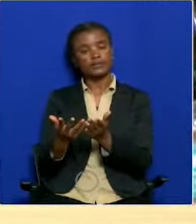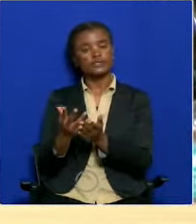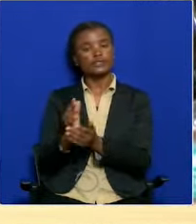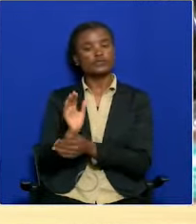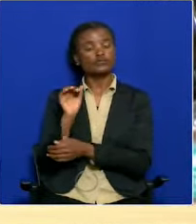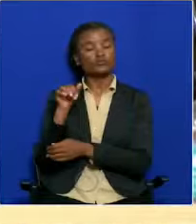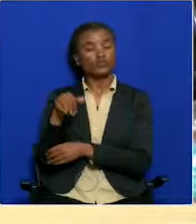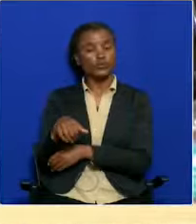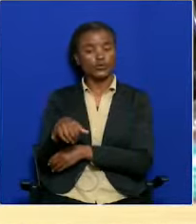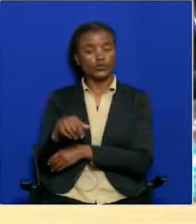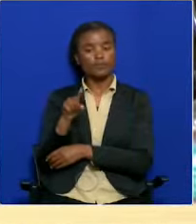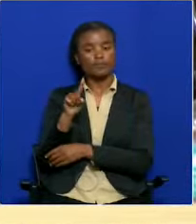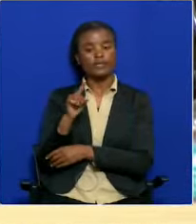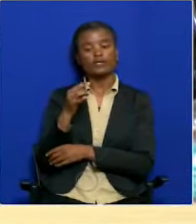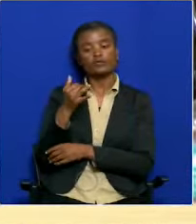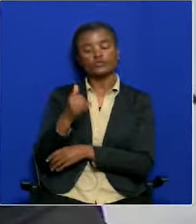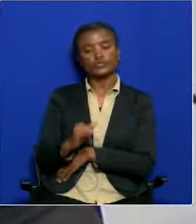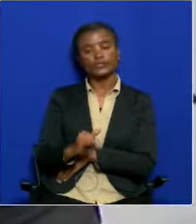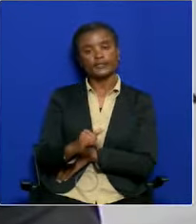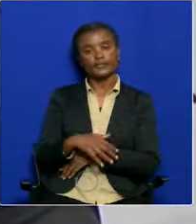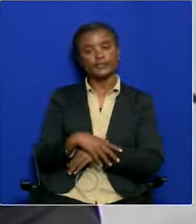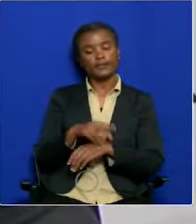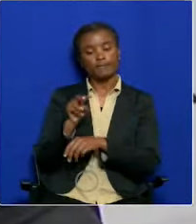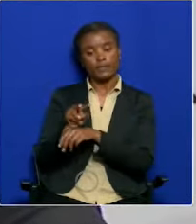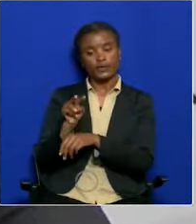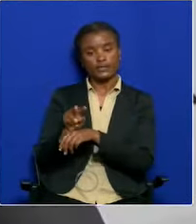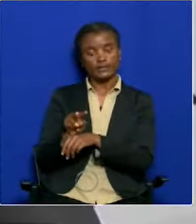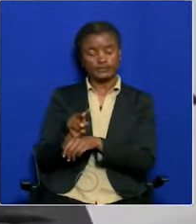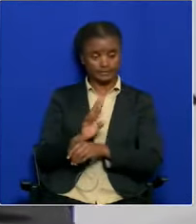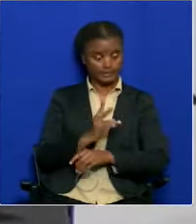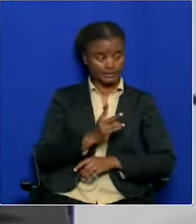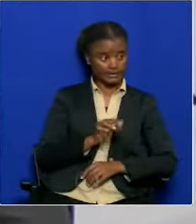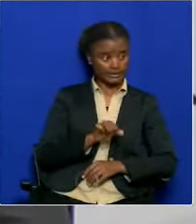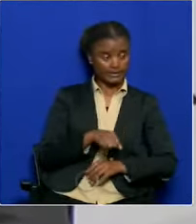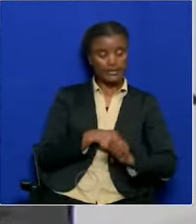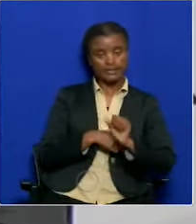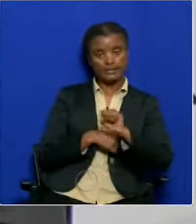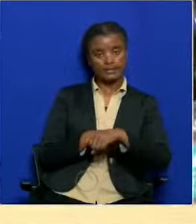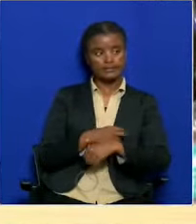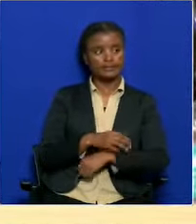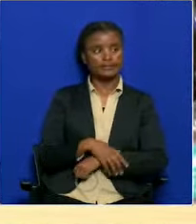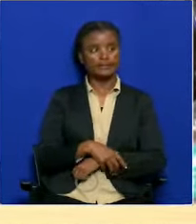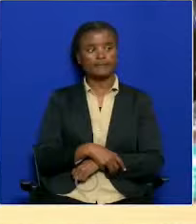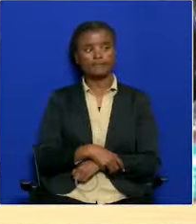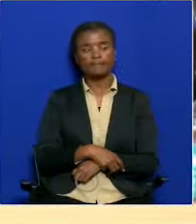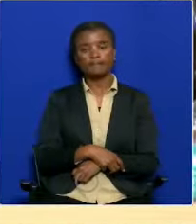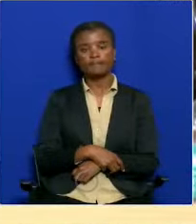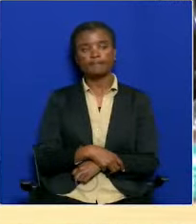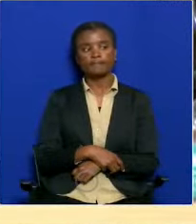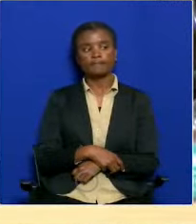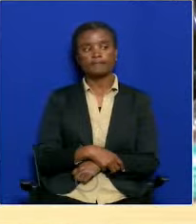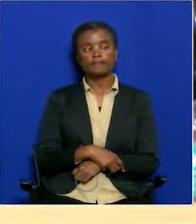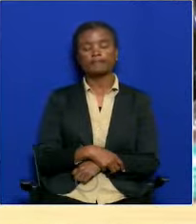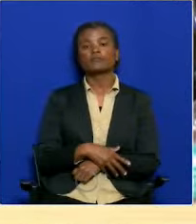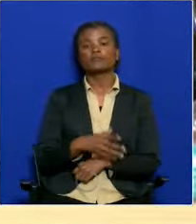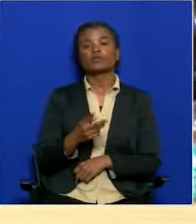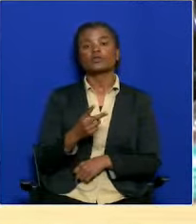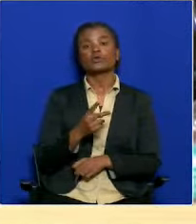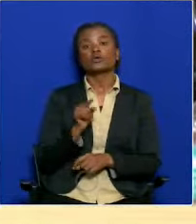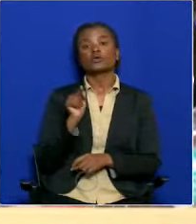monitor. You see that? Yes. And you then respond,